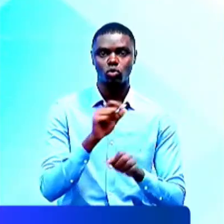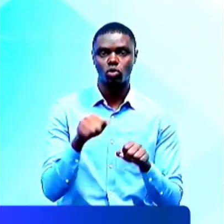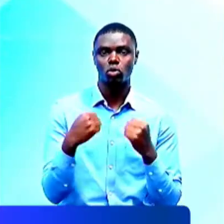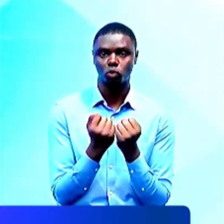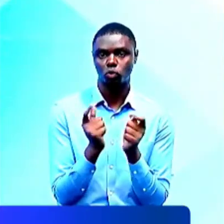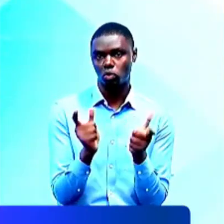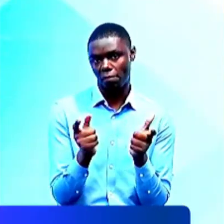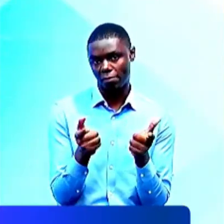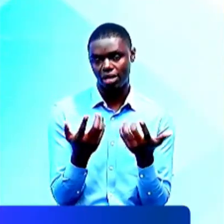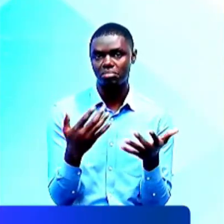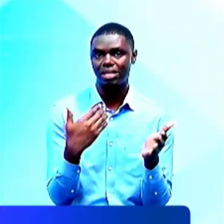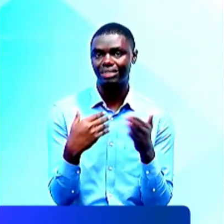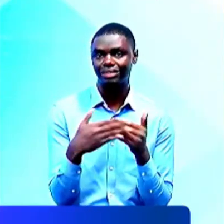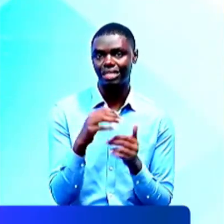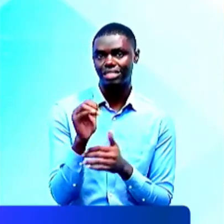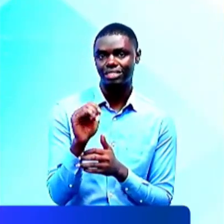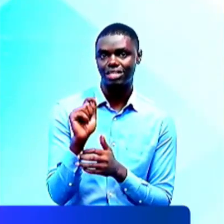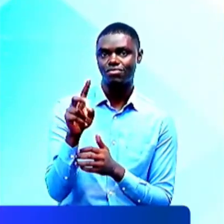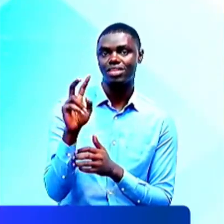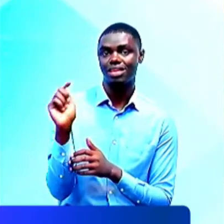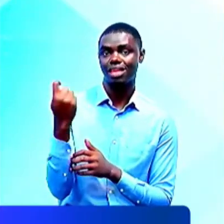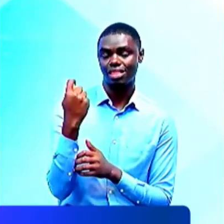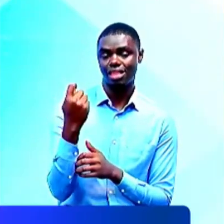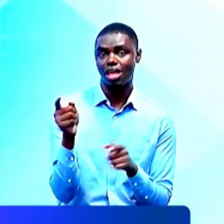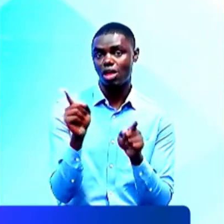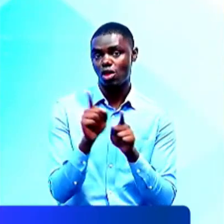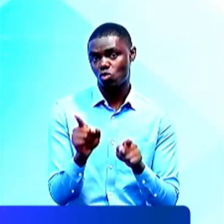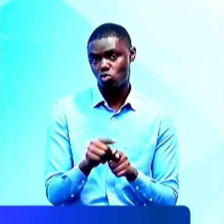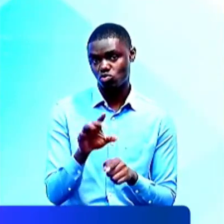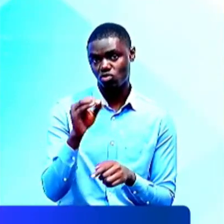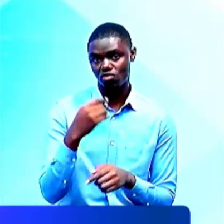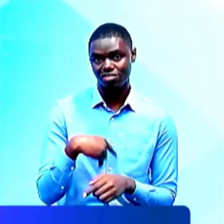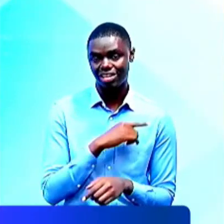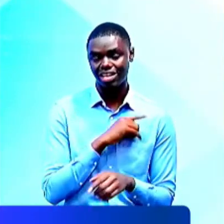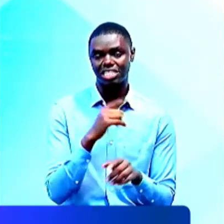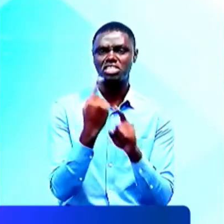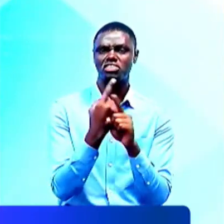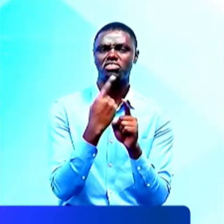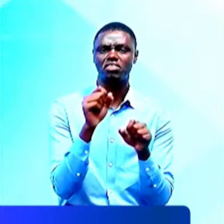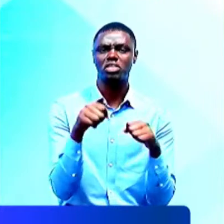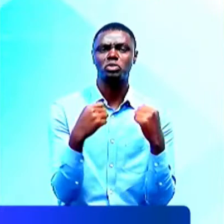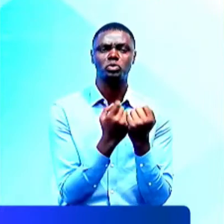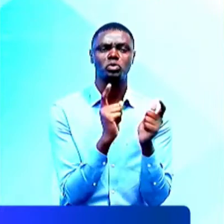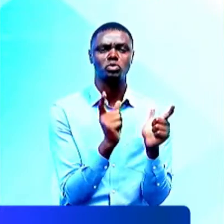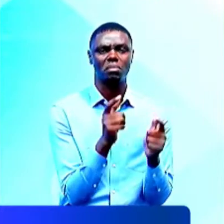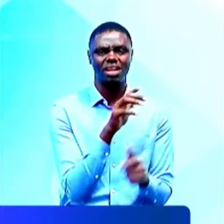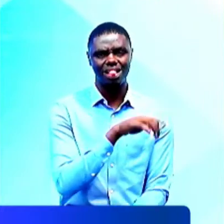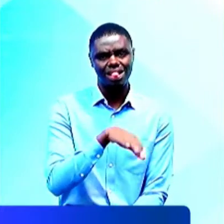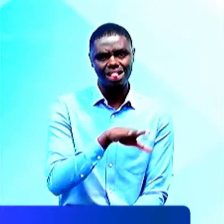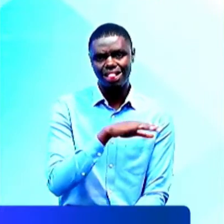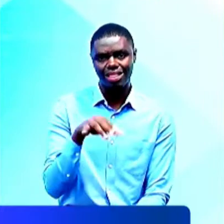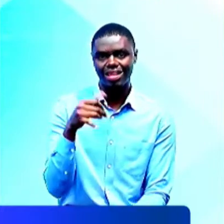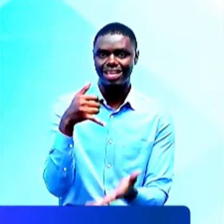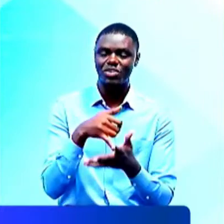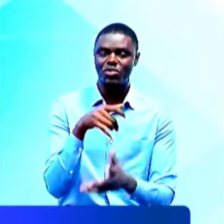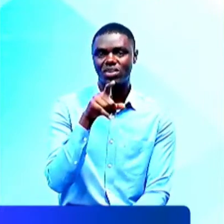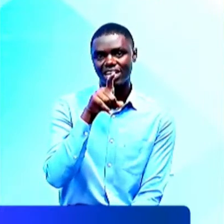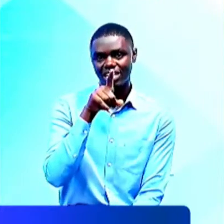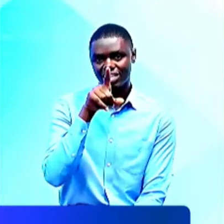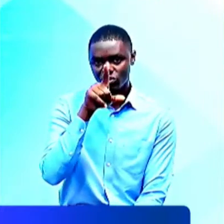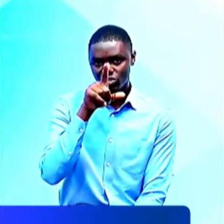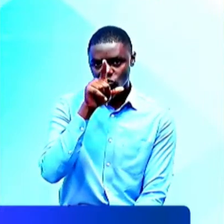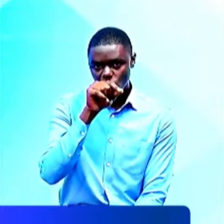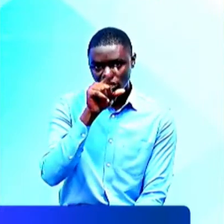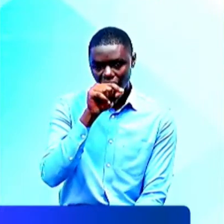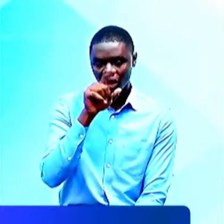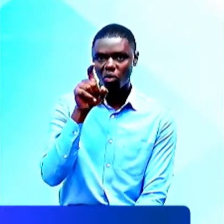platforms. That is at Science TV Kenya, and you can find us across all social media platforms. This is including Twitter, or